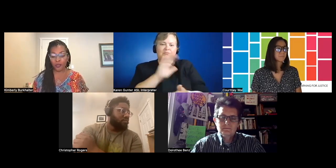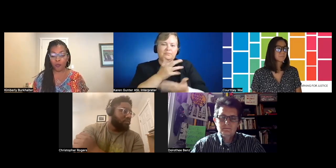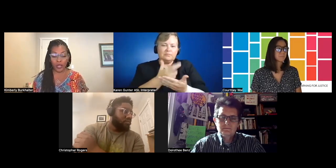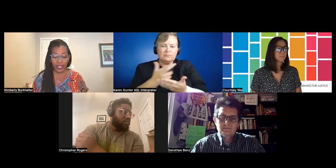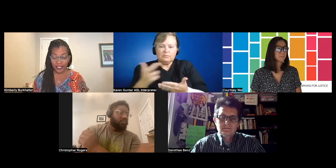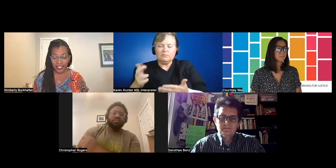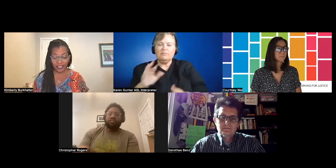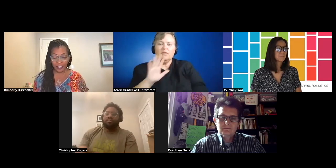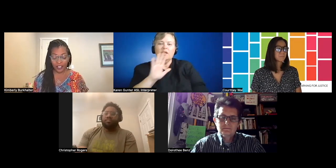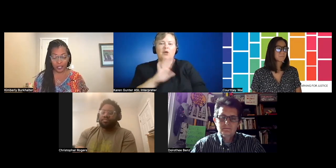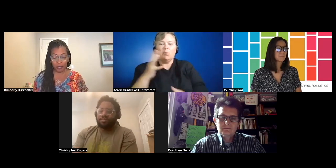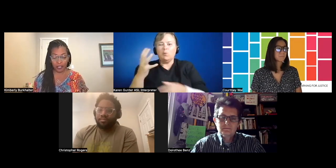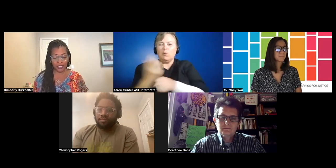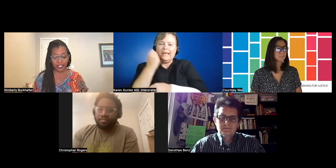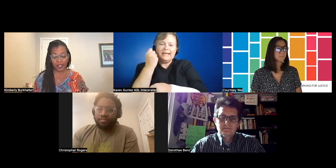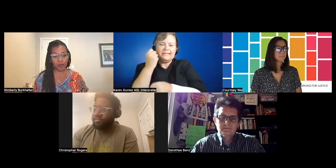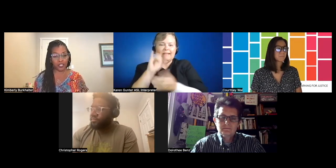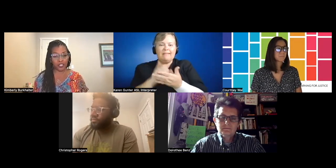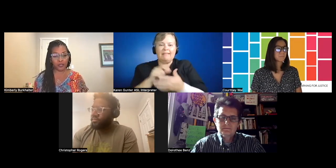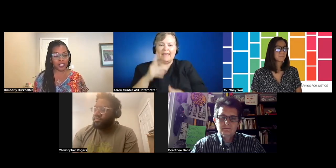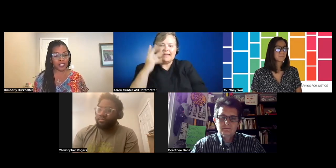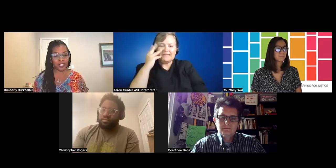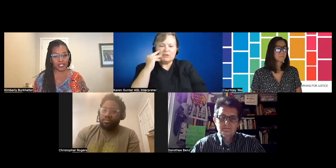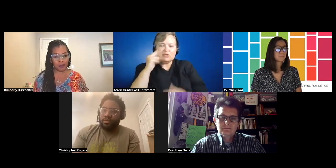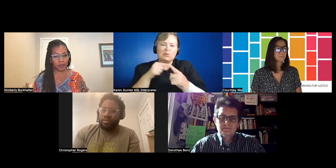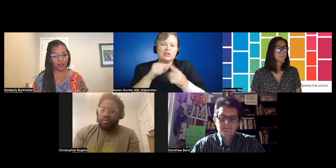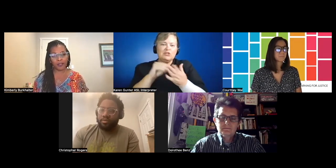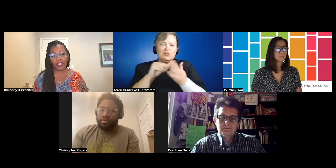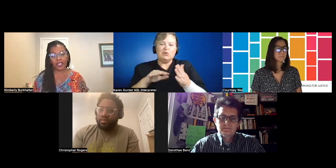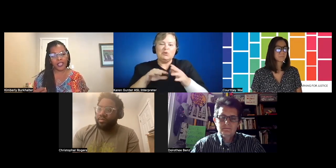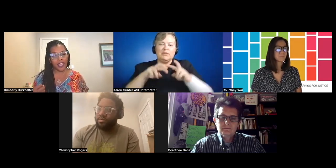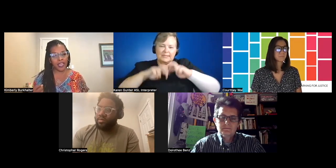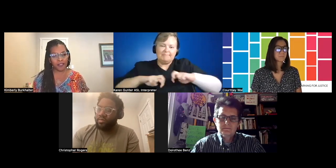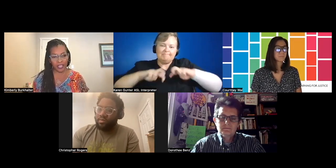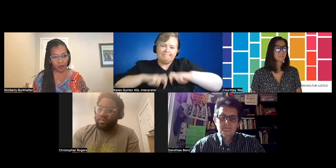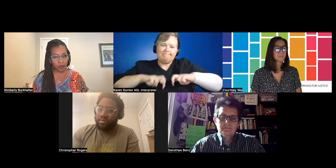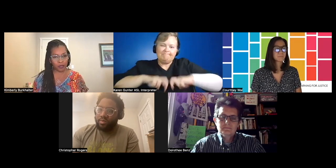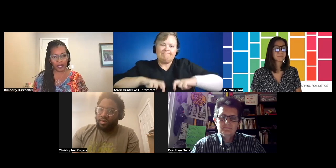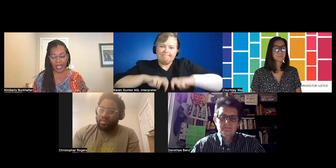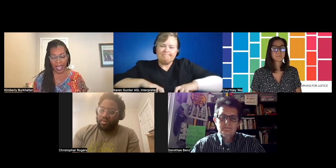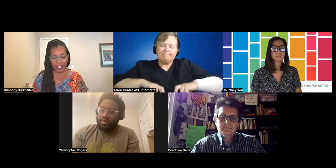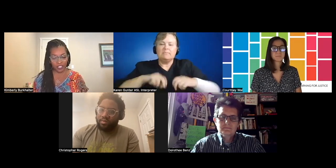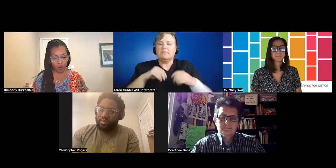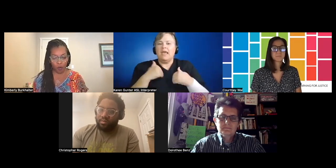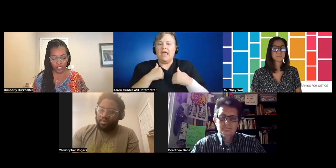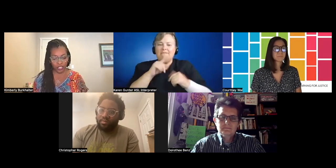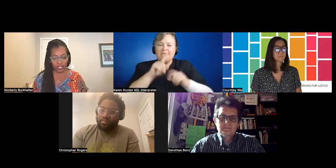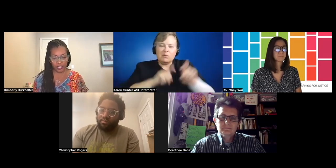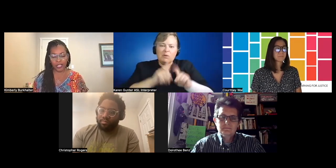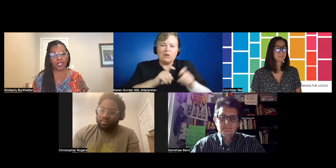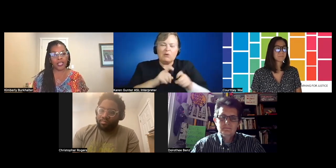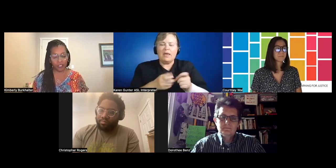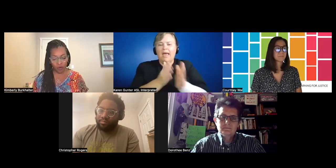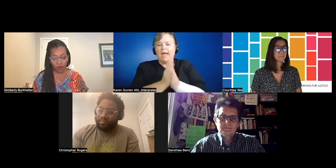the wins that they're experiencing when students dig deeper, have inquiry, ask